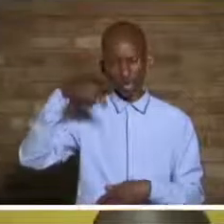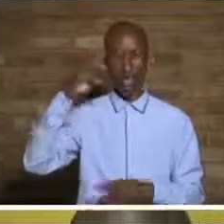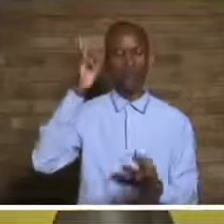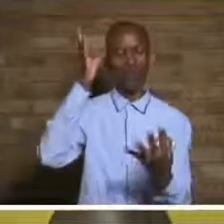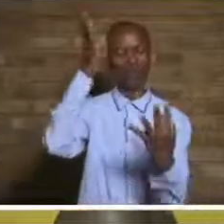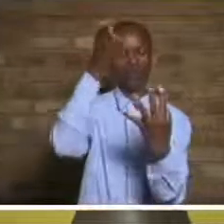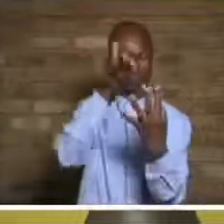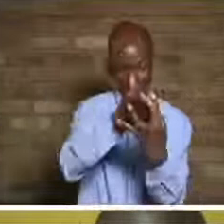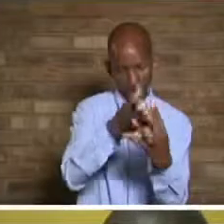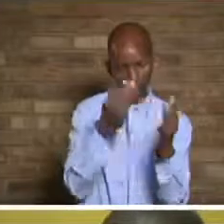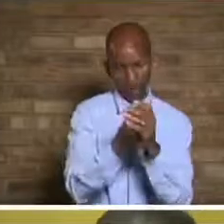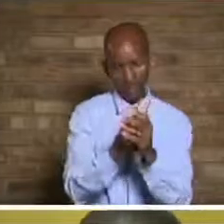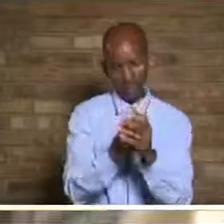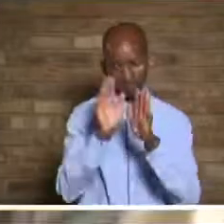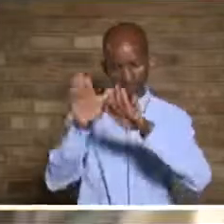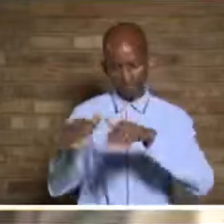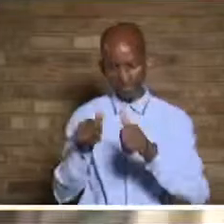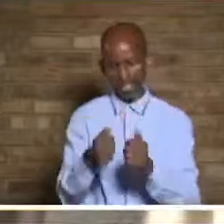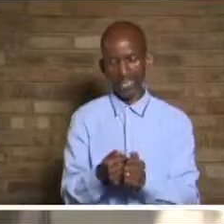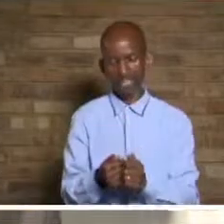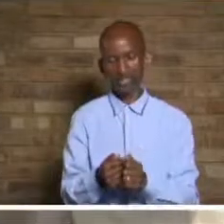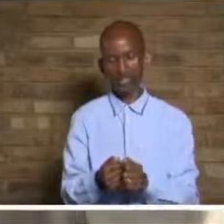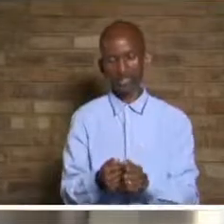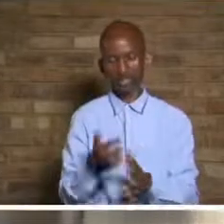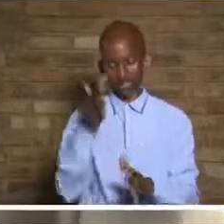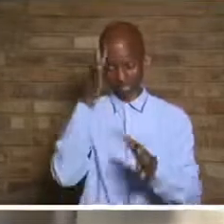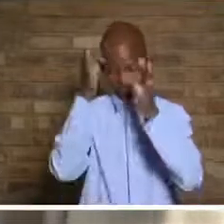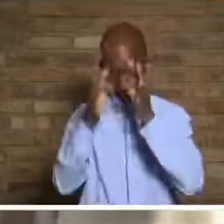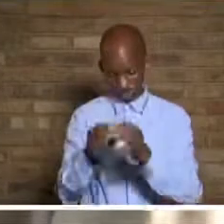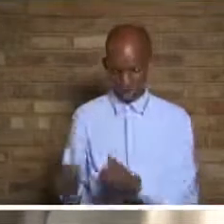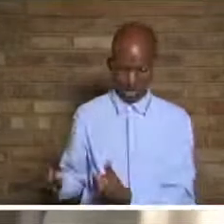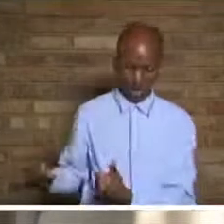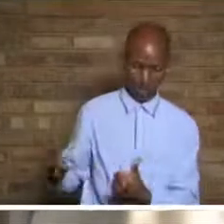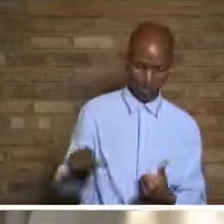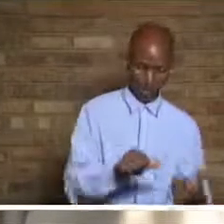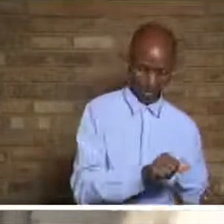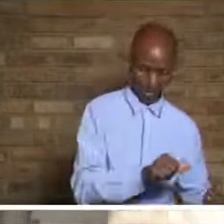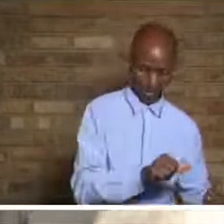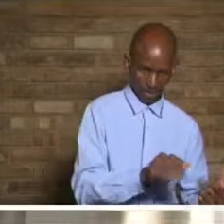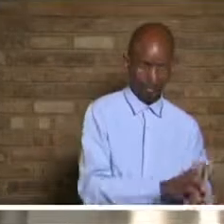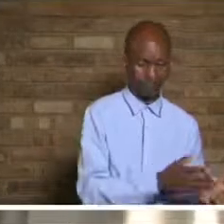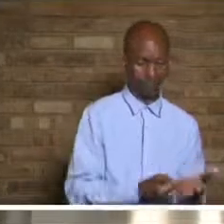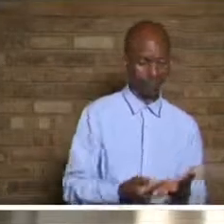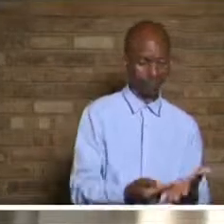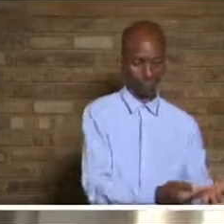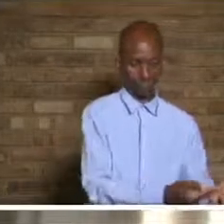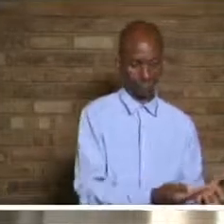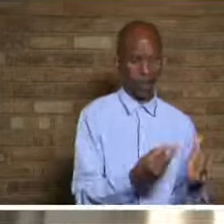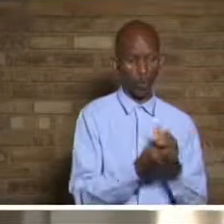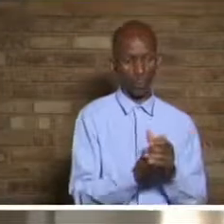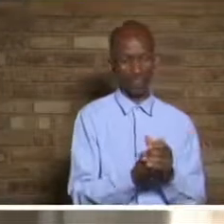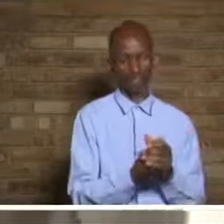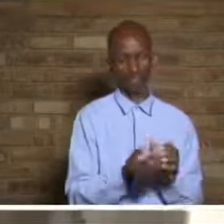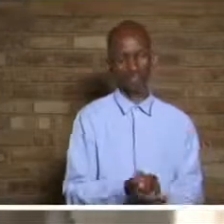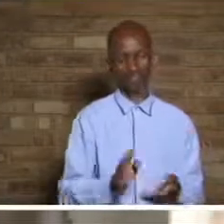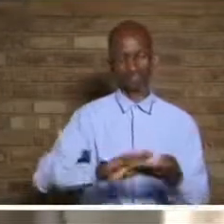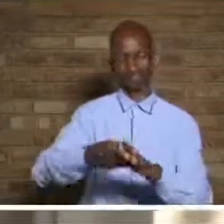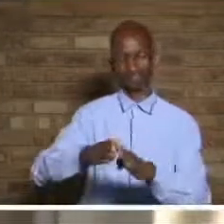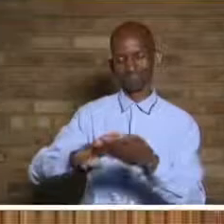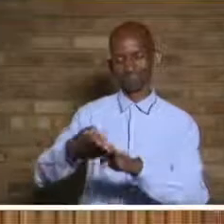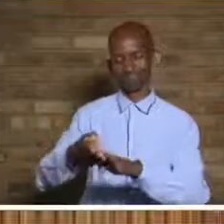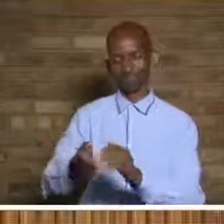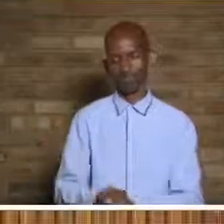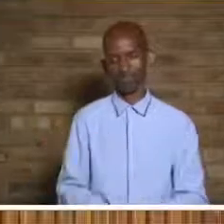come back and consult. I-NCOP izoyidingida lolu daba, mhlambe bangathatha isinqumo ukuthi hayi asibuyeleni emphakathini